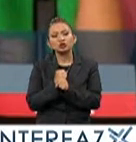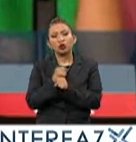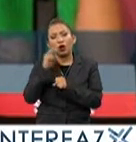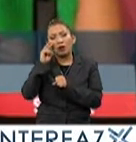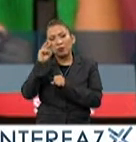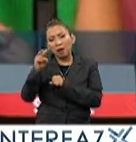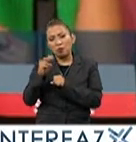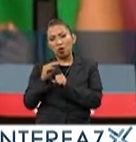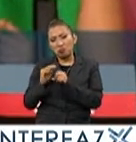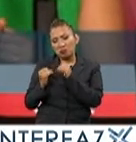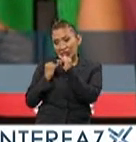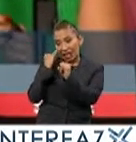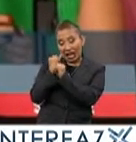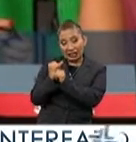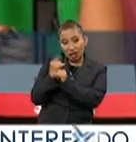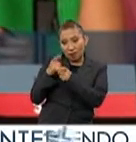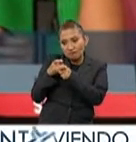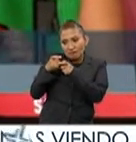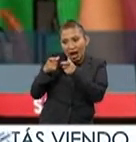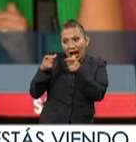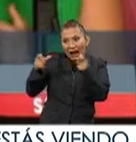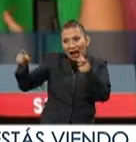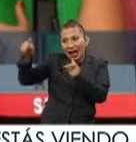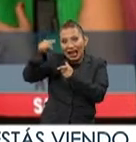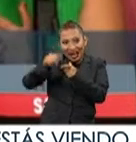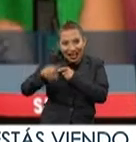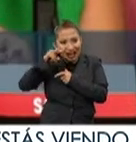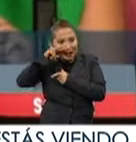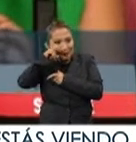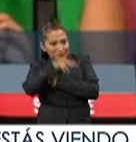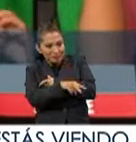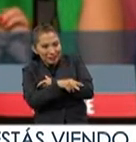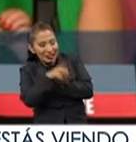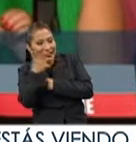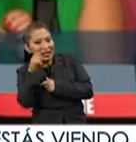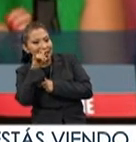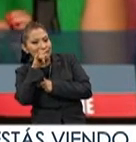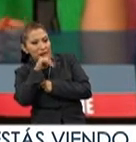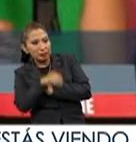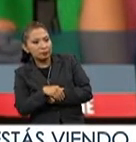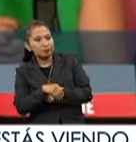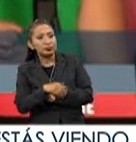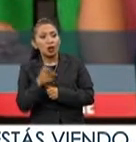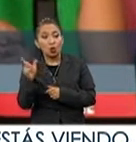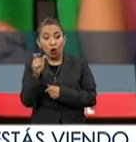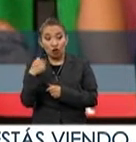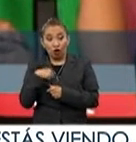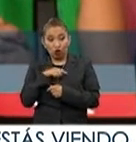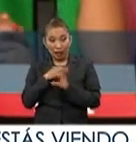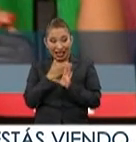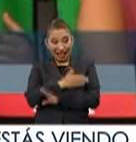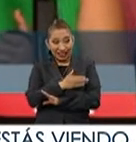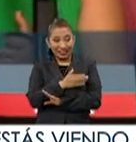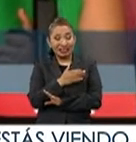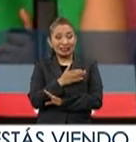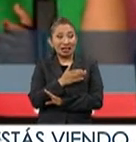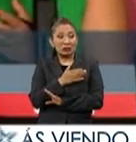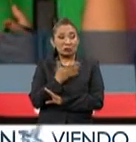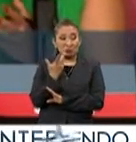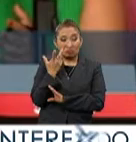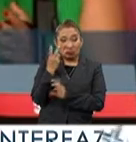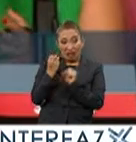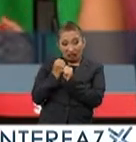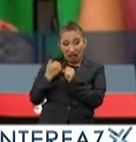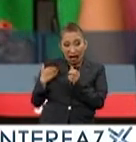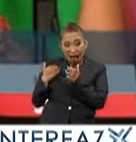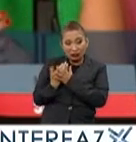that their international visibility has increased, and when we see the films we produced